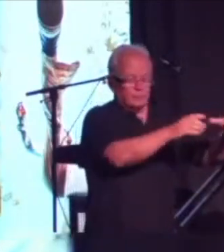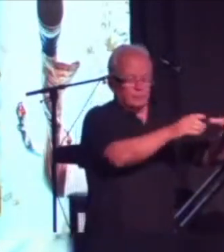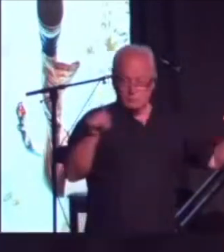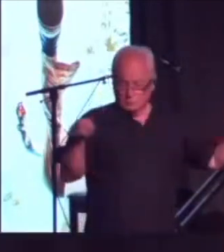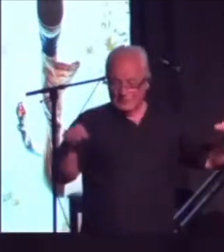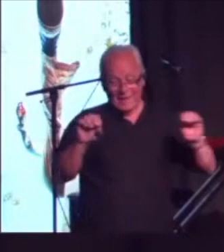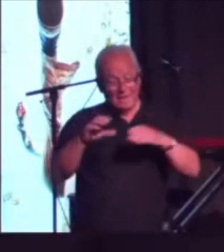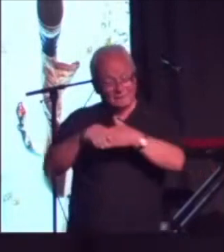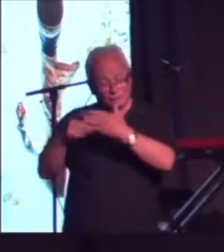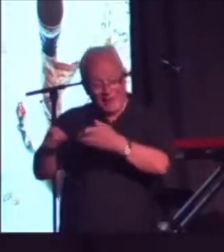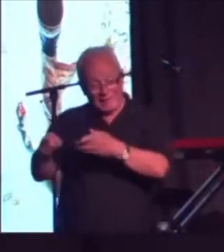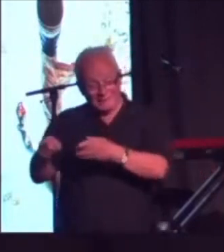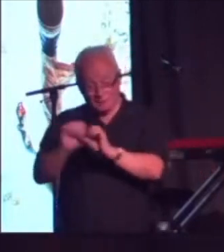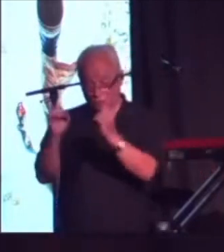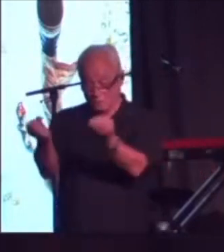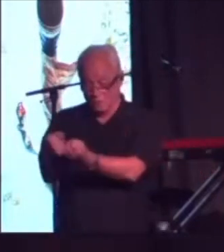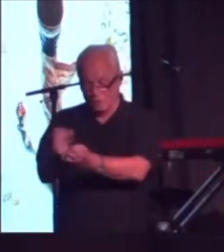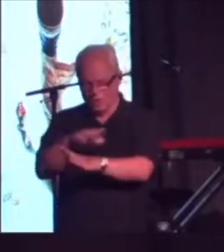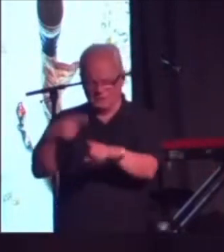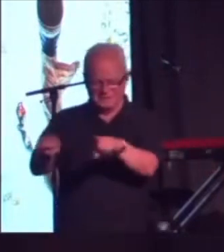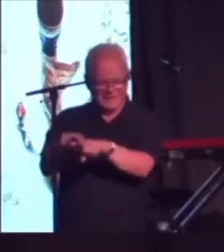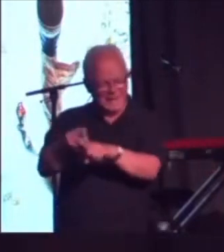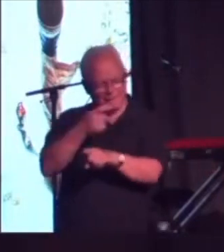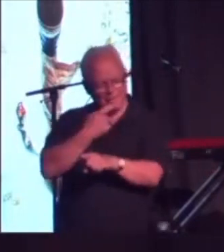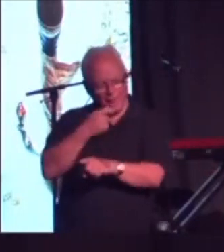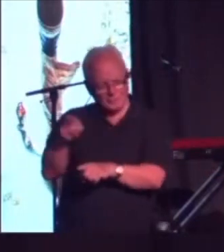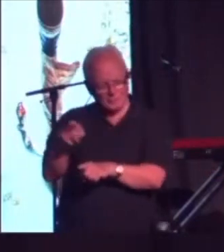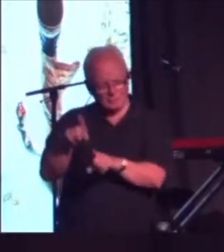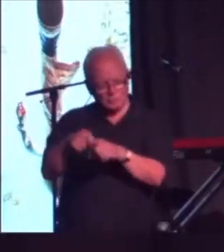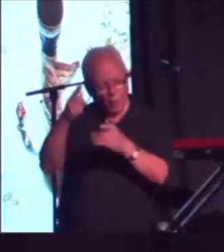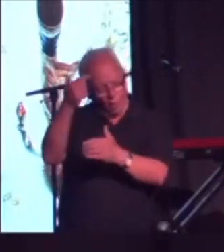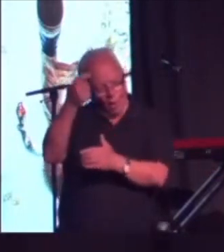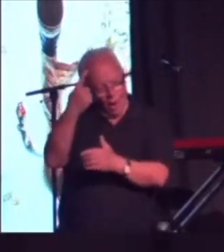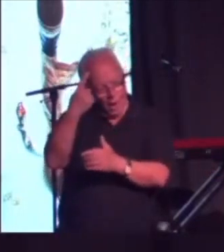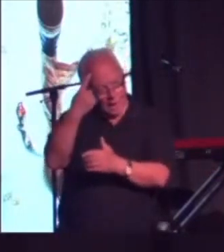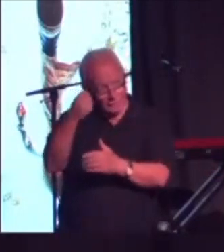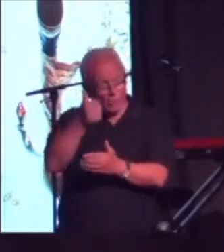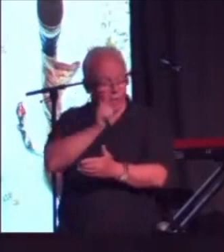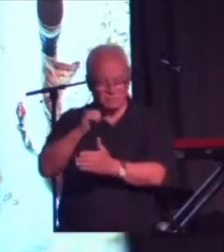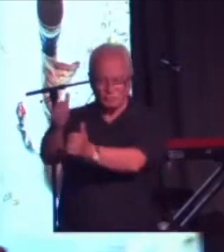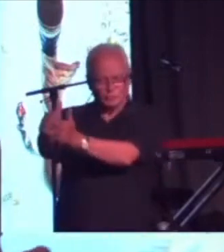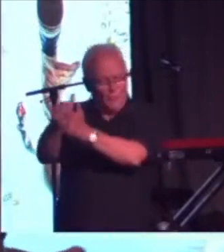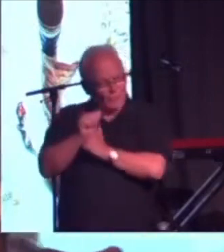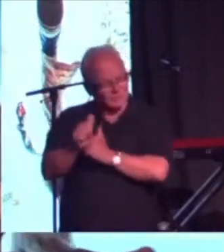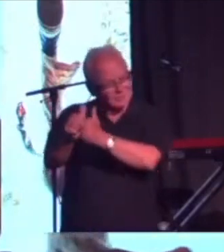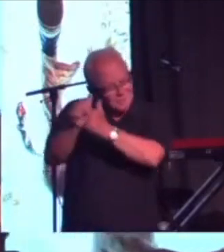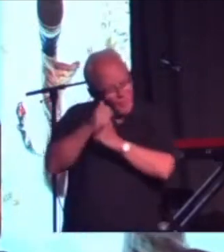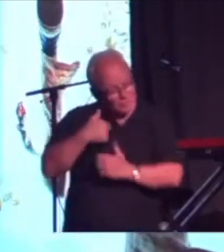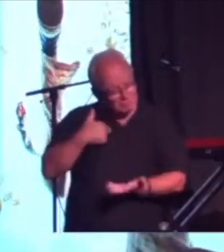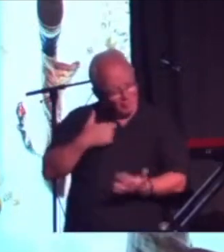might not have your blood, but they'll always have your back. And so the first characteristic of genuine friendship I see is this,